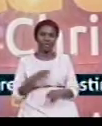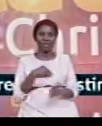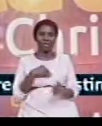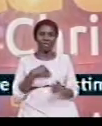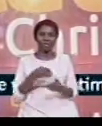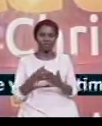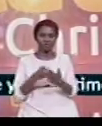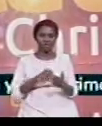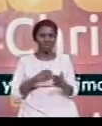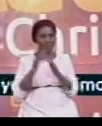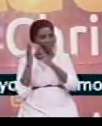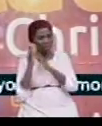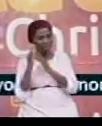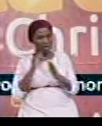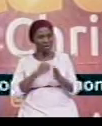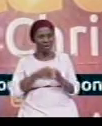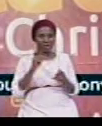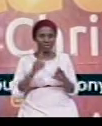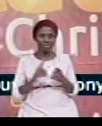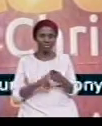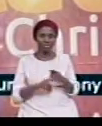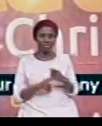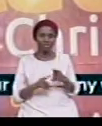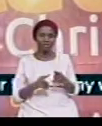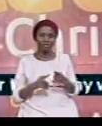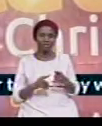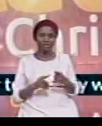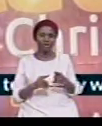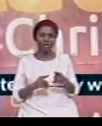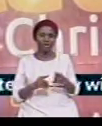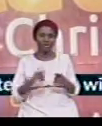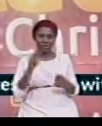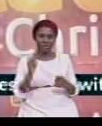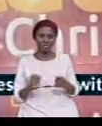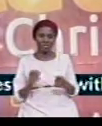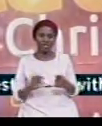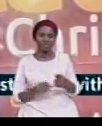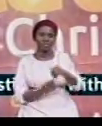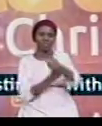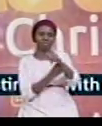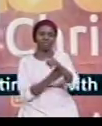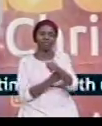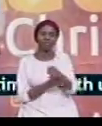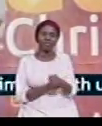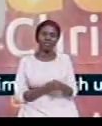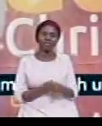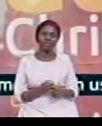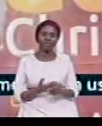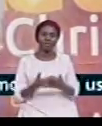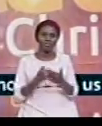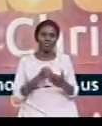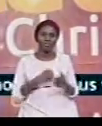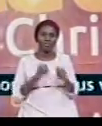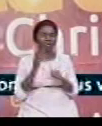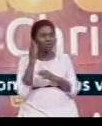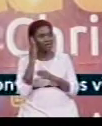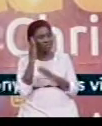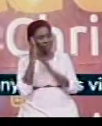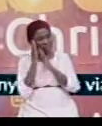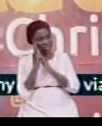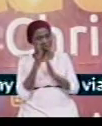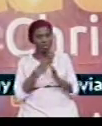am able to lie down. Even when I want to walk, I need to hold something before I am able to walk to where I'm going